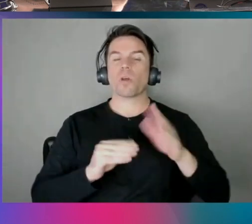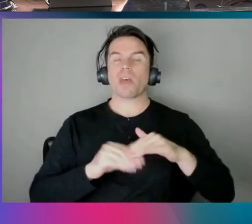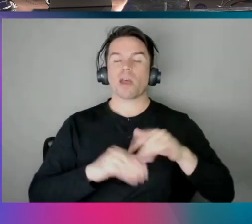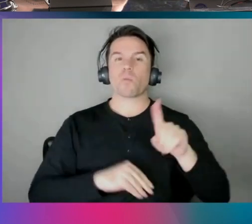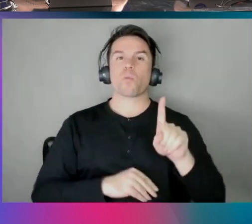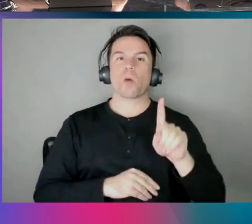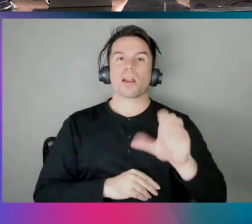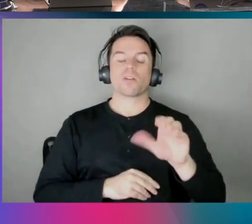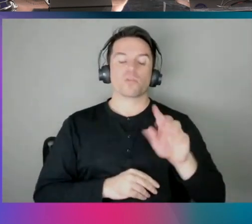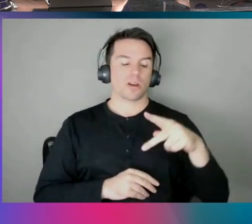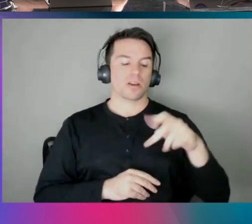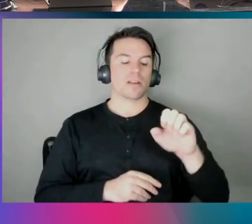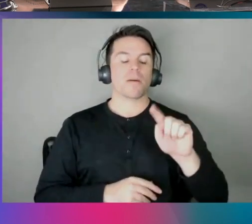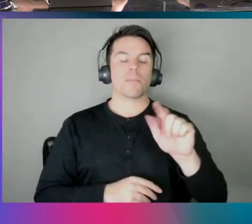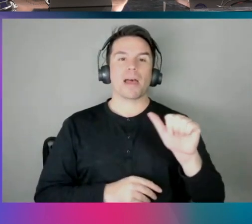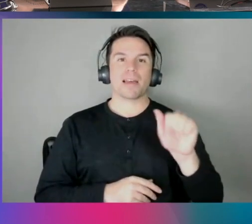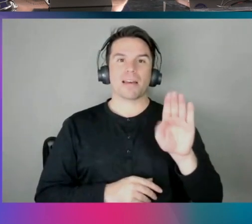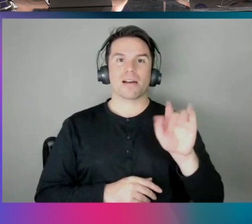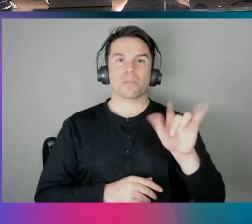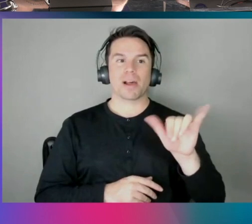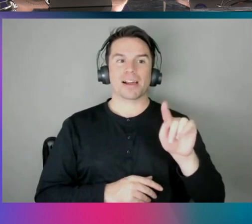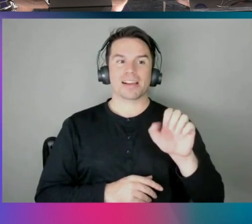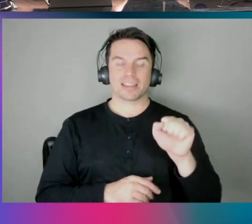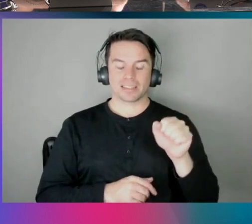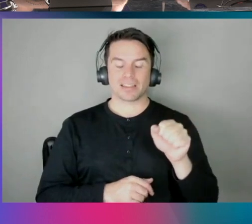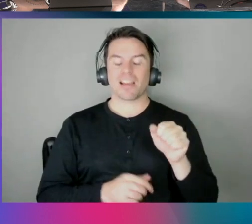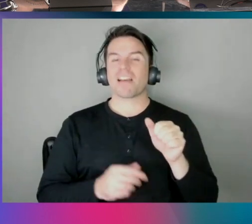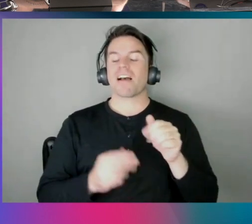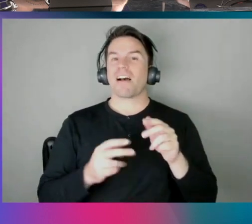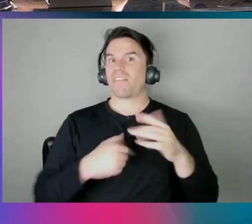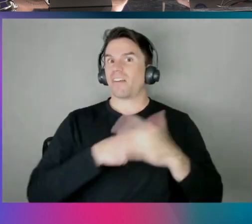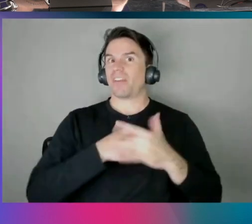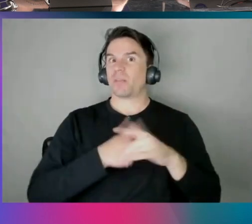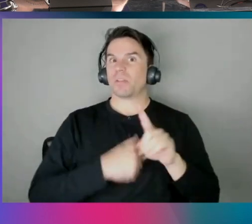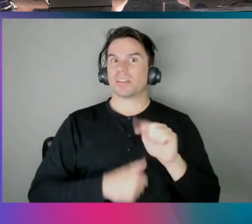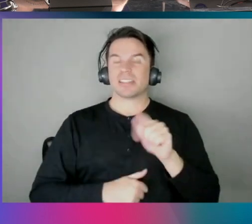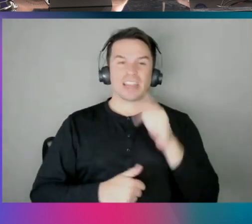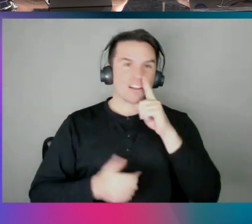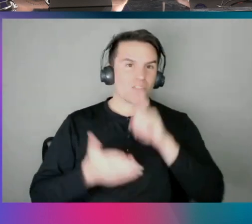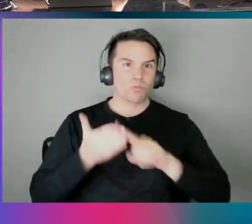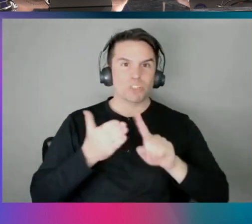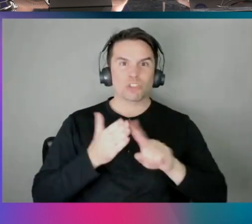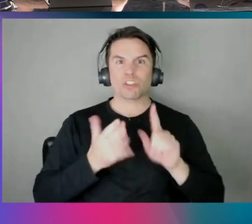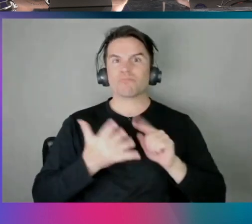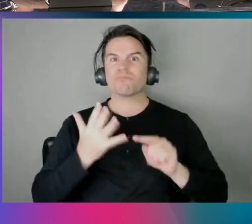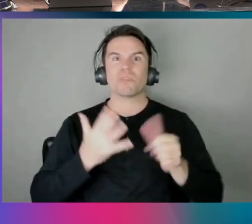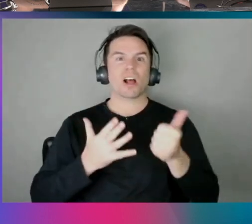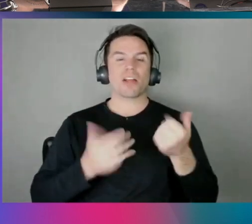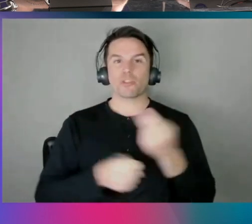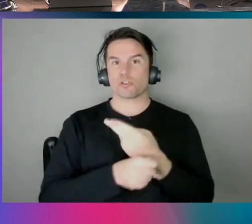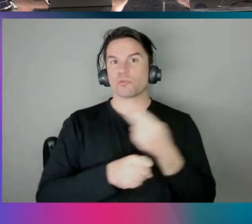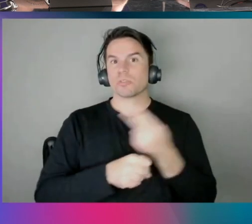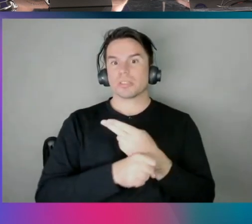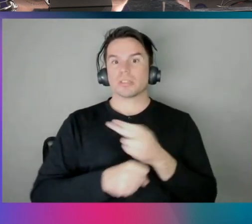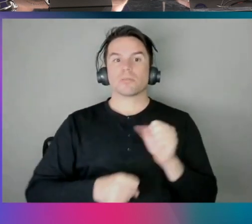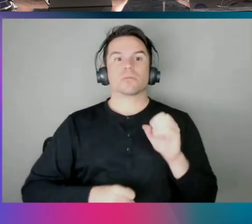for research and for different uses. So so let's go together and filter on